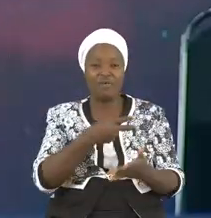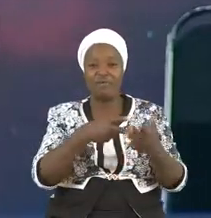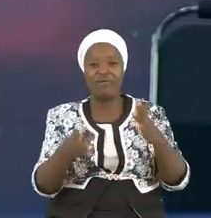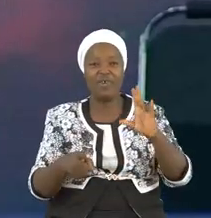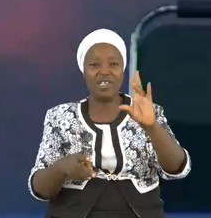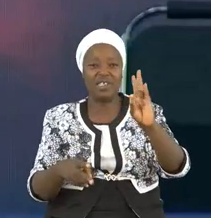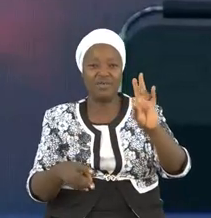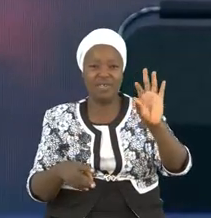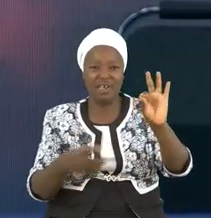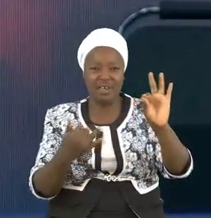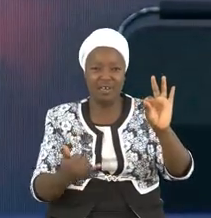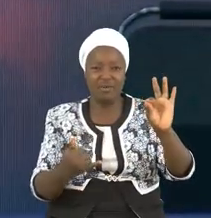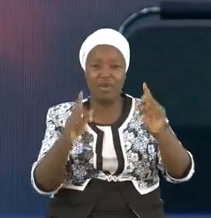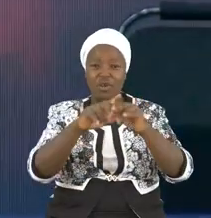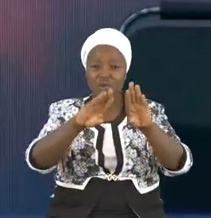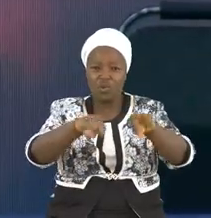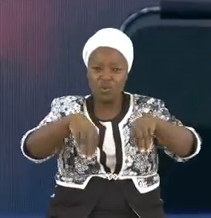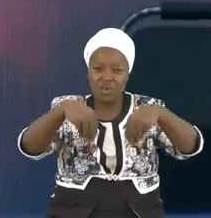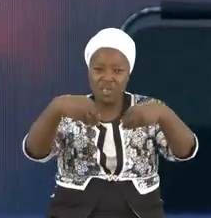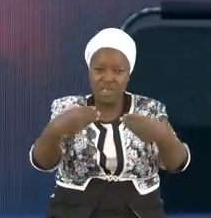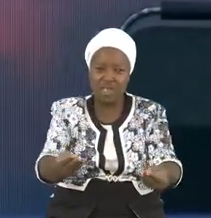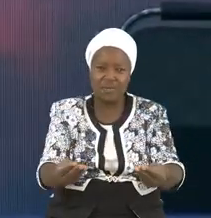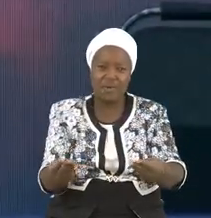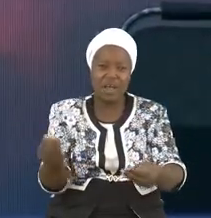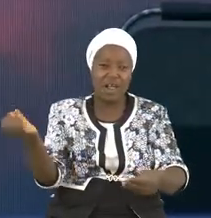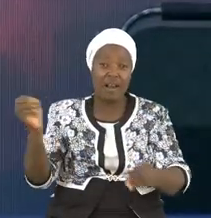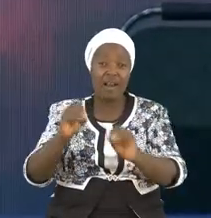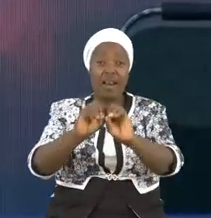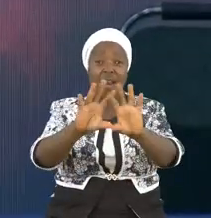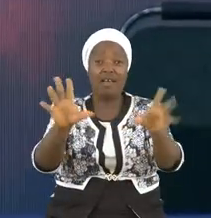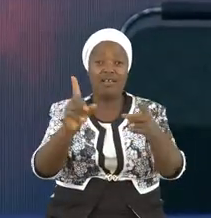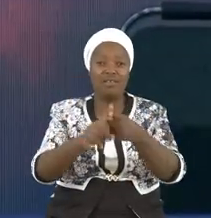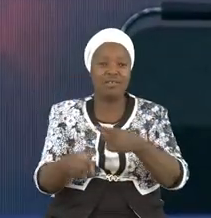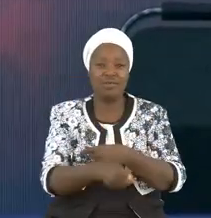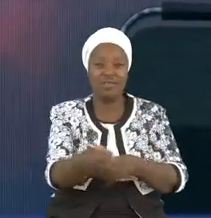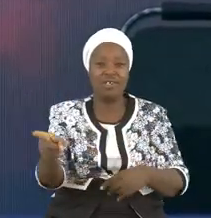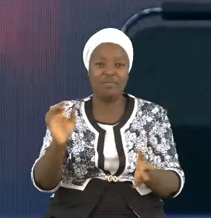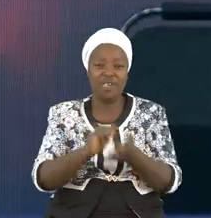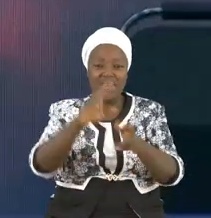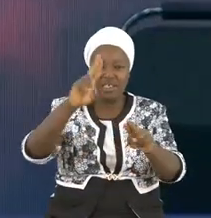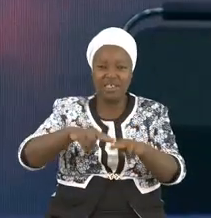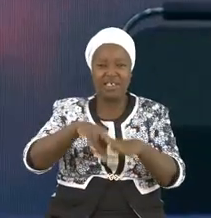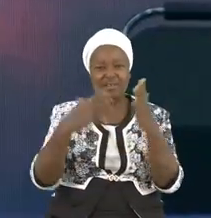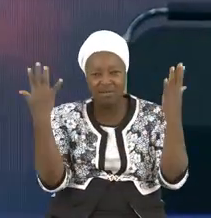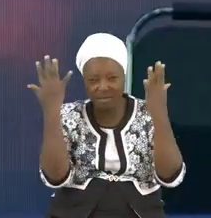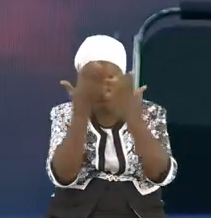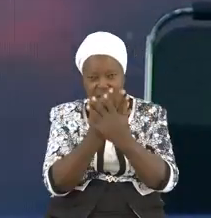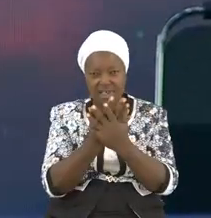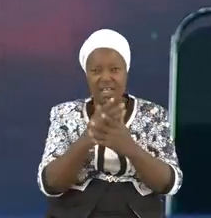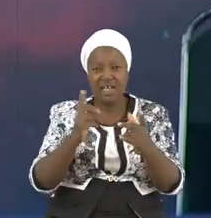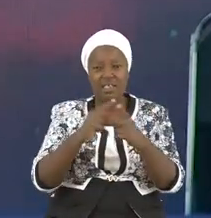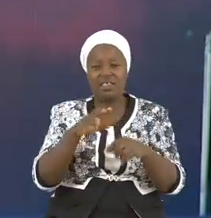give light to them that sit in darkness and in the shadow